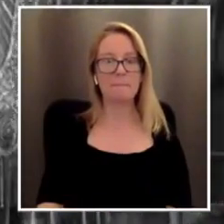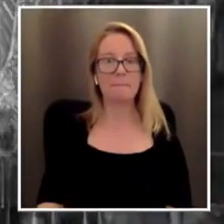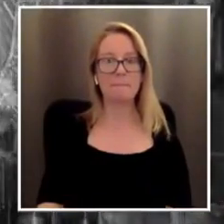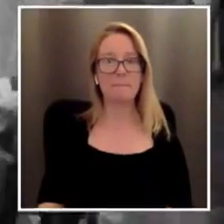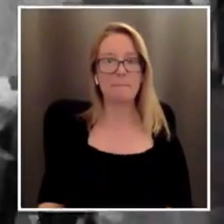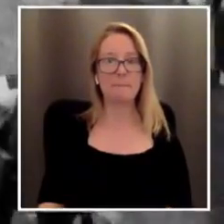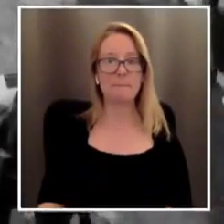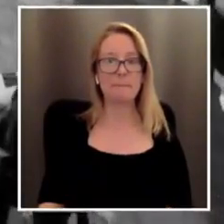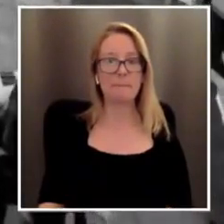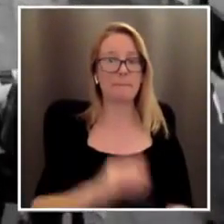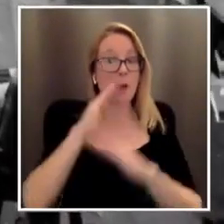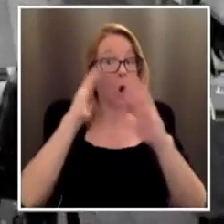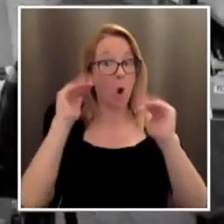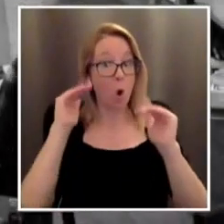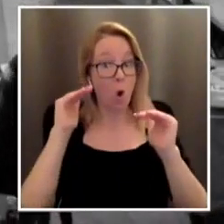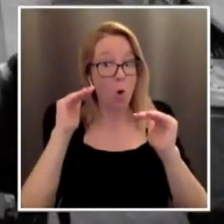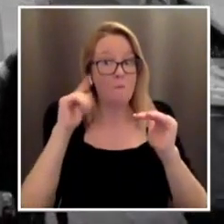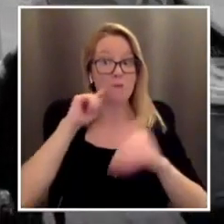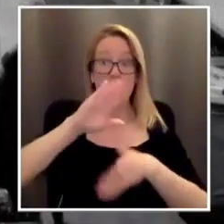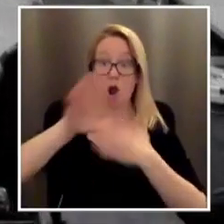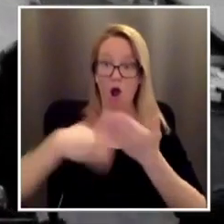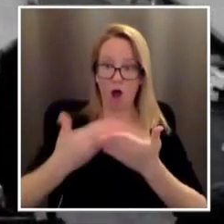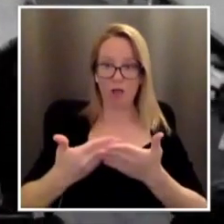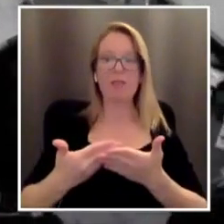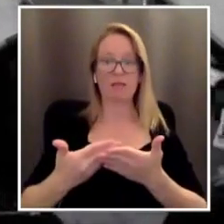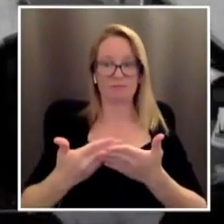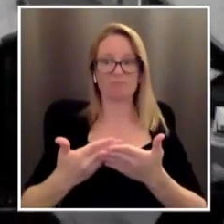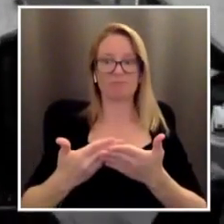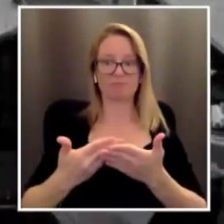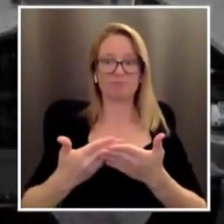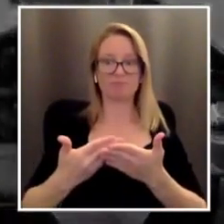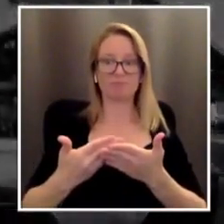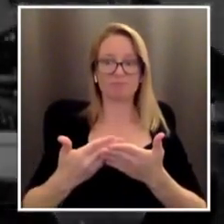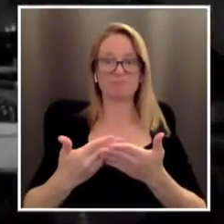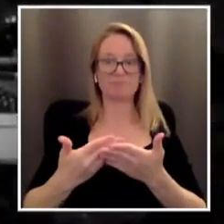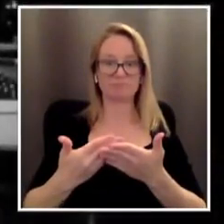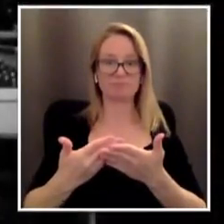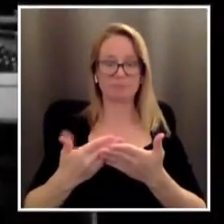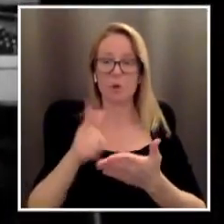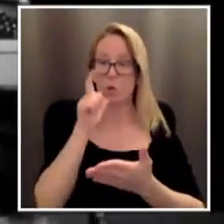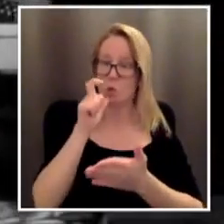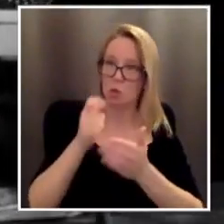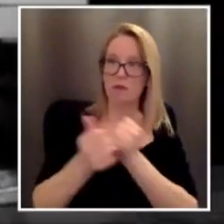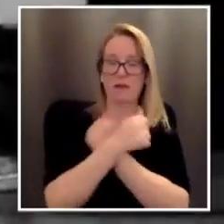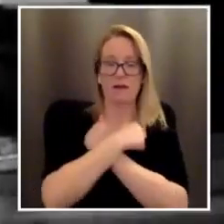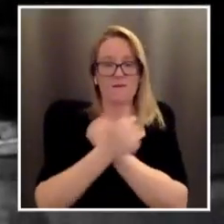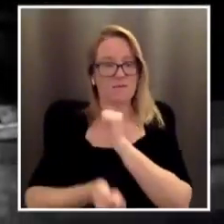There's hope for all among those loved the most.